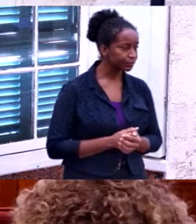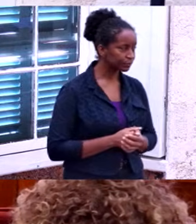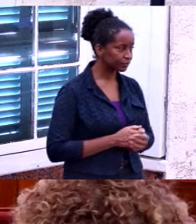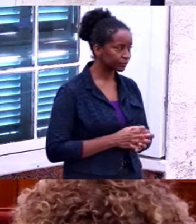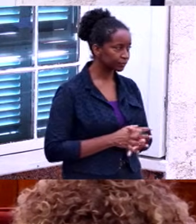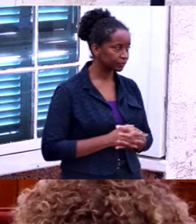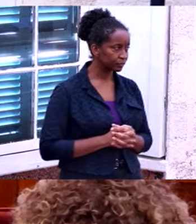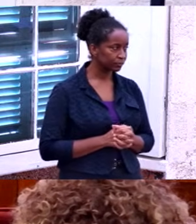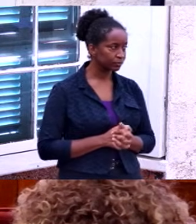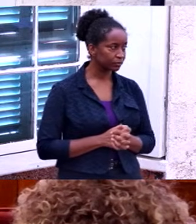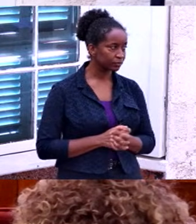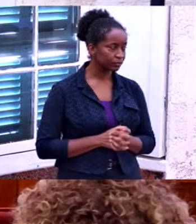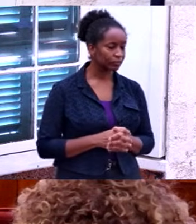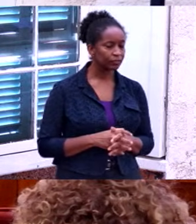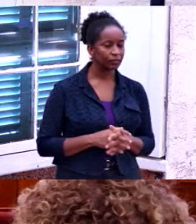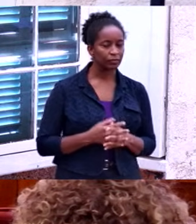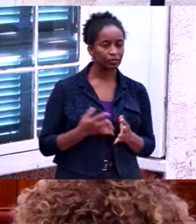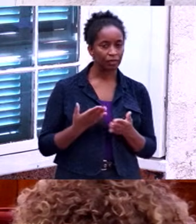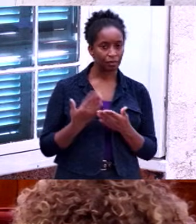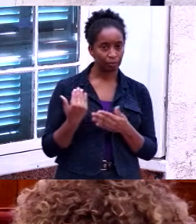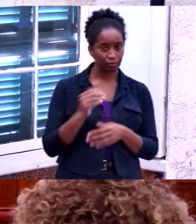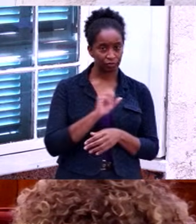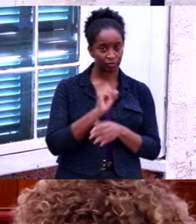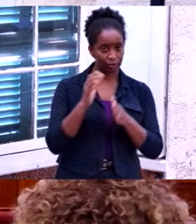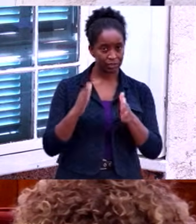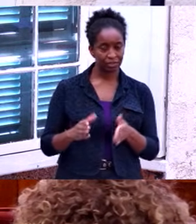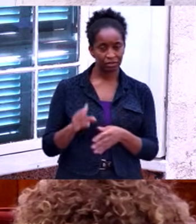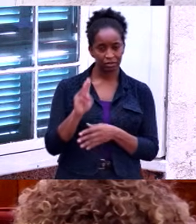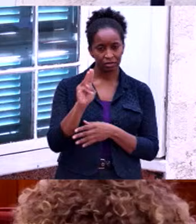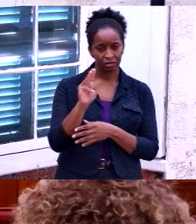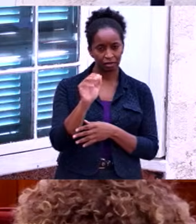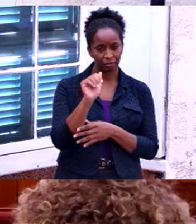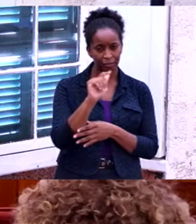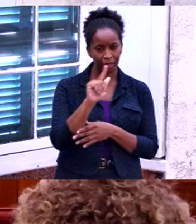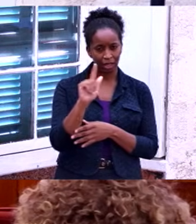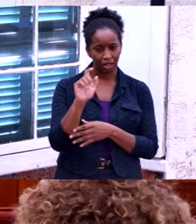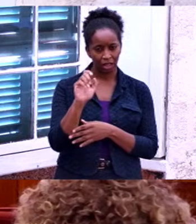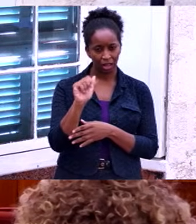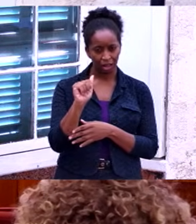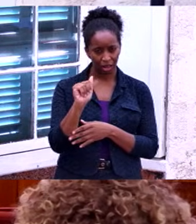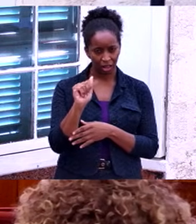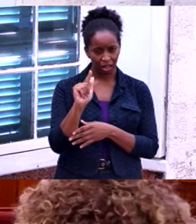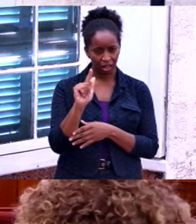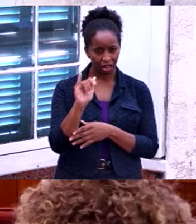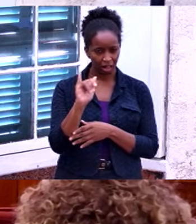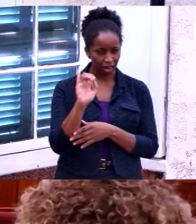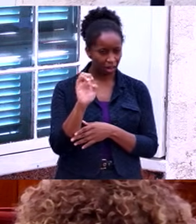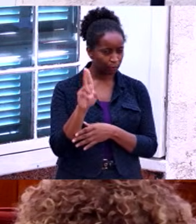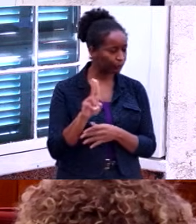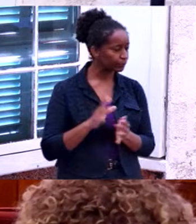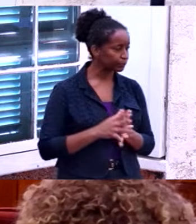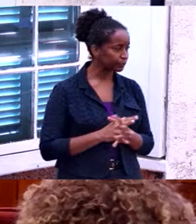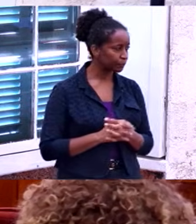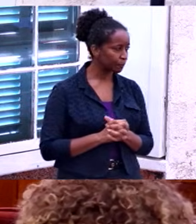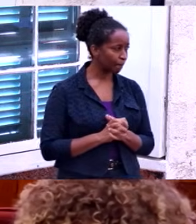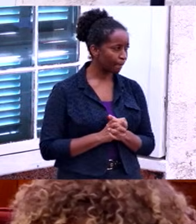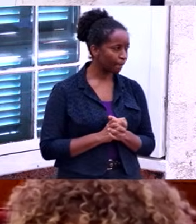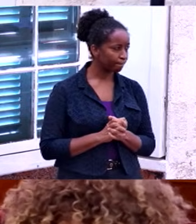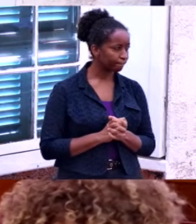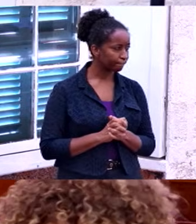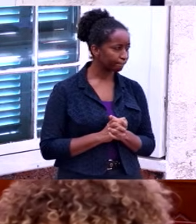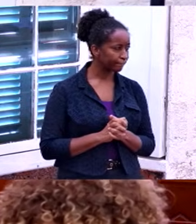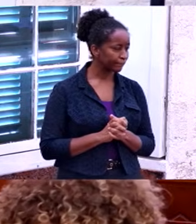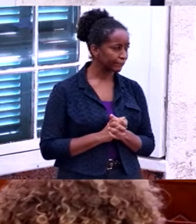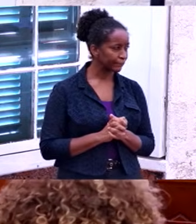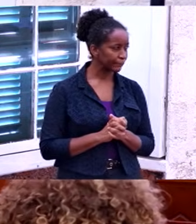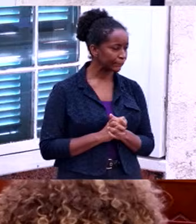Senator Maldu mentioned the voting population and gave an average,